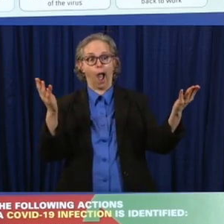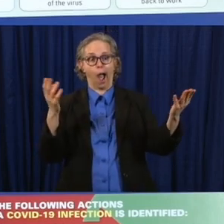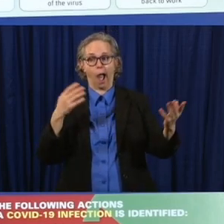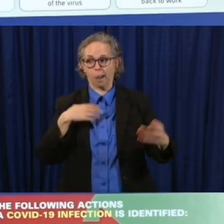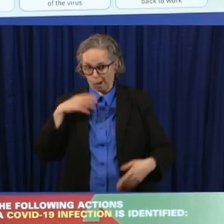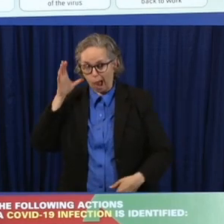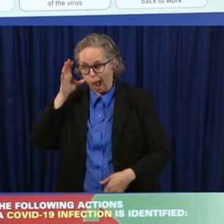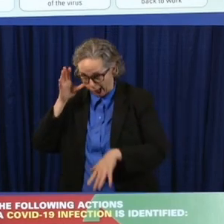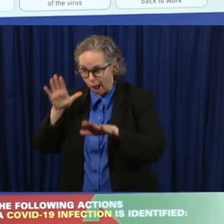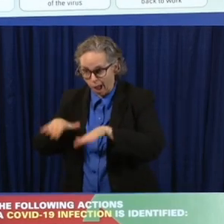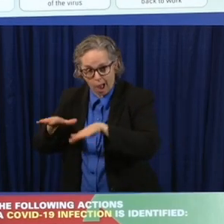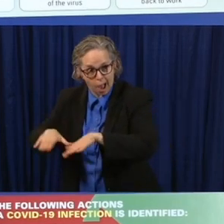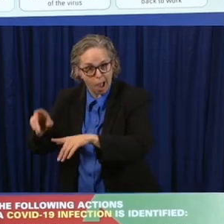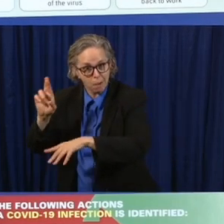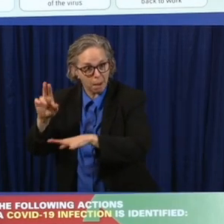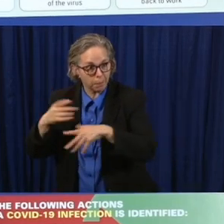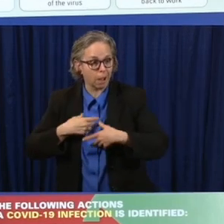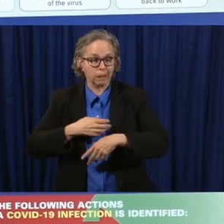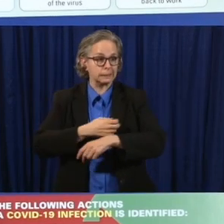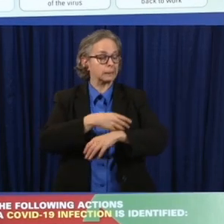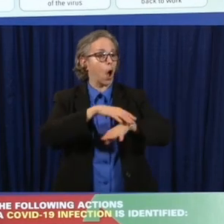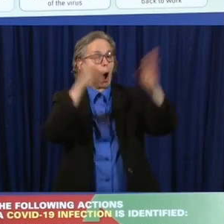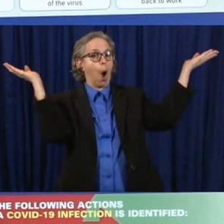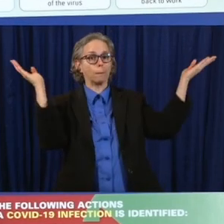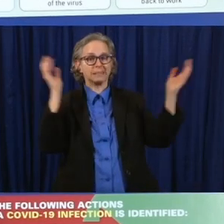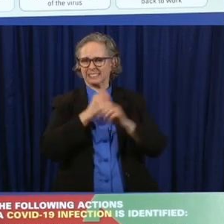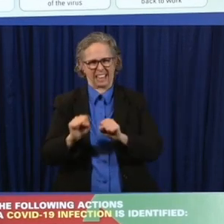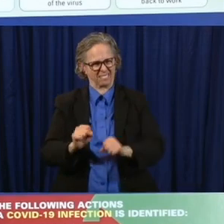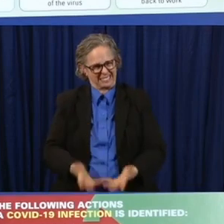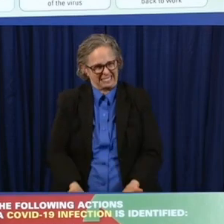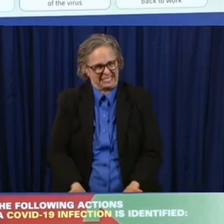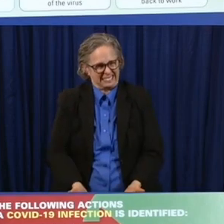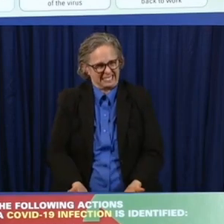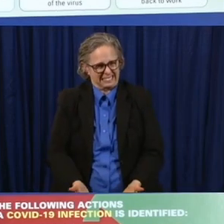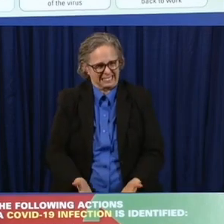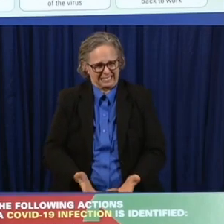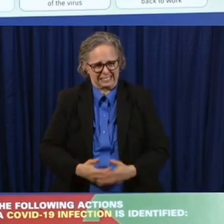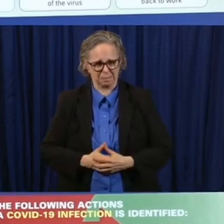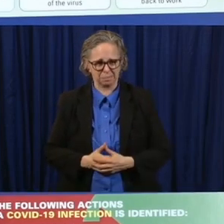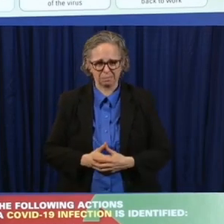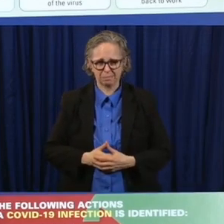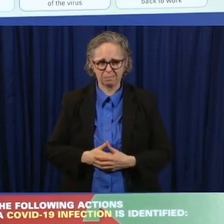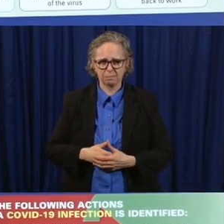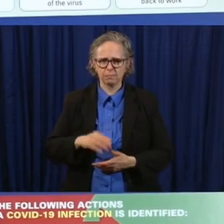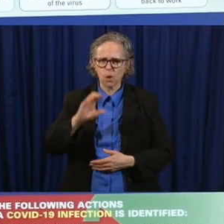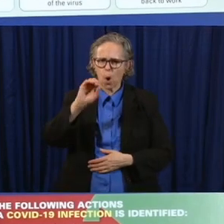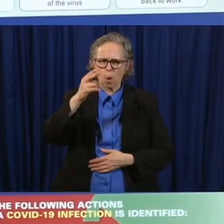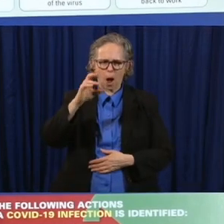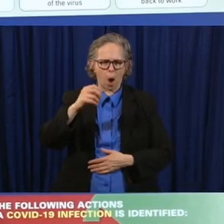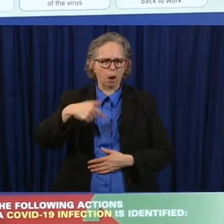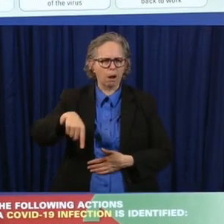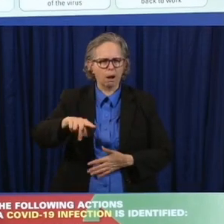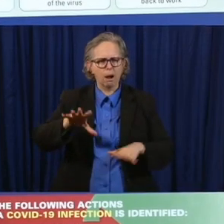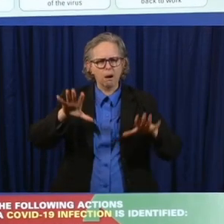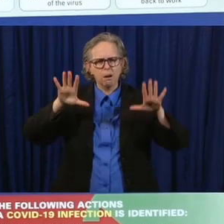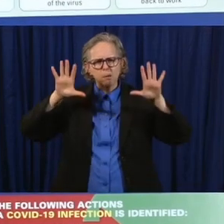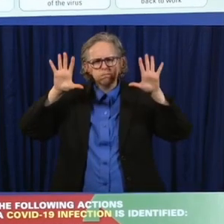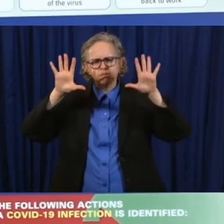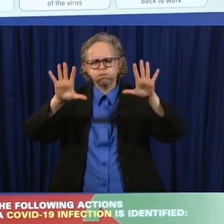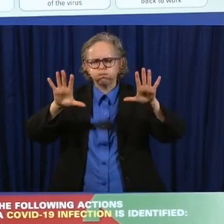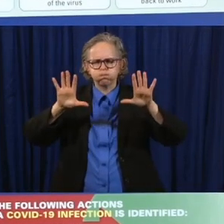really changed other than Ohioans have done a bang-up job. But if Ohioans go back